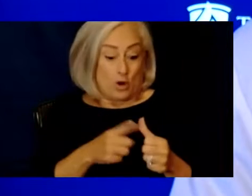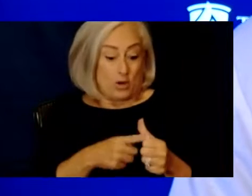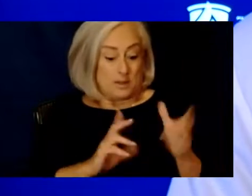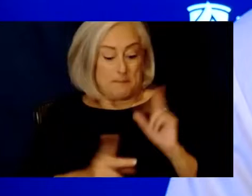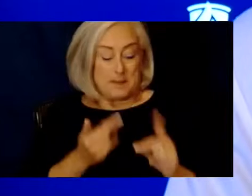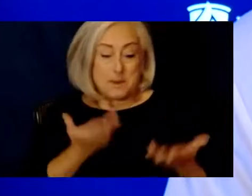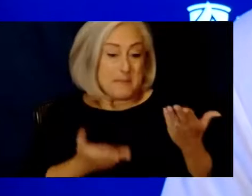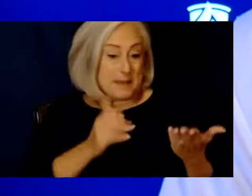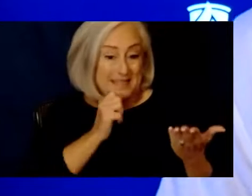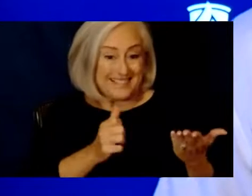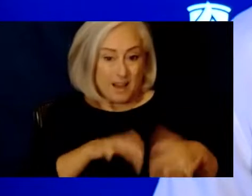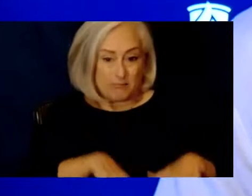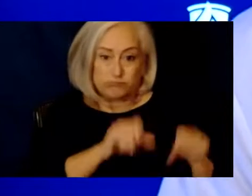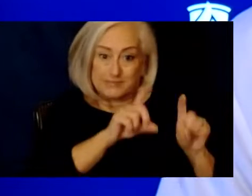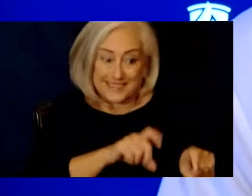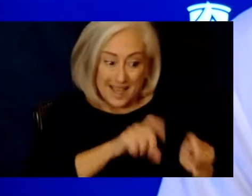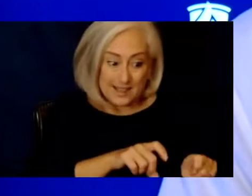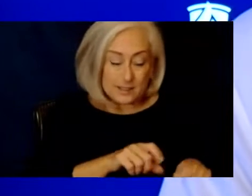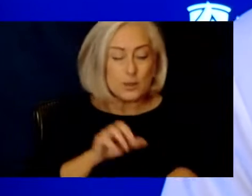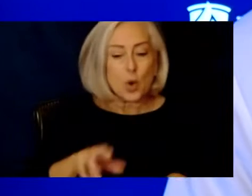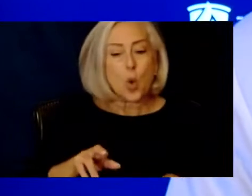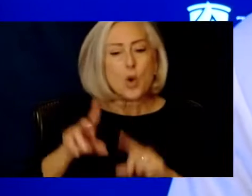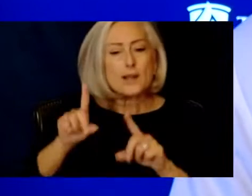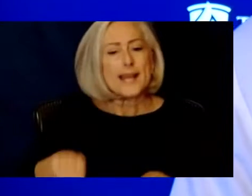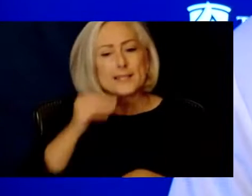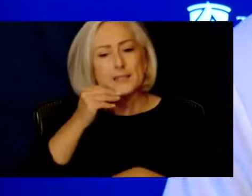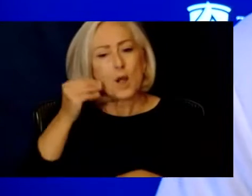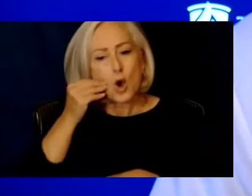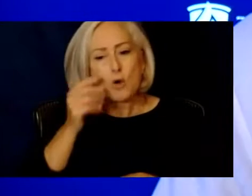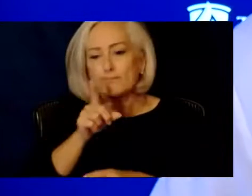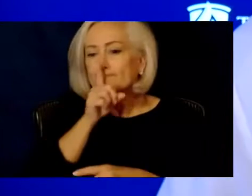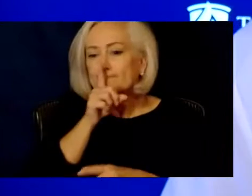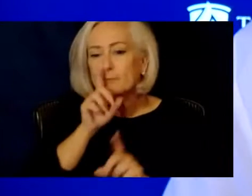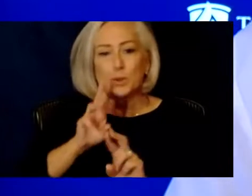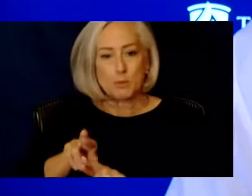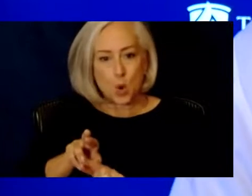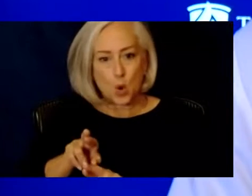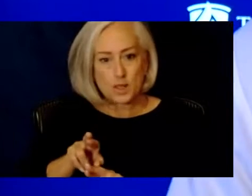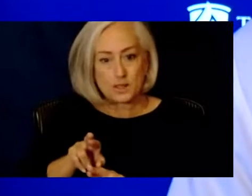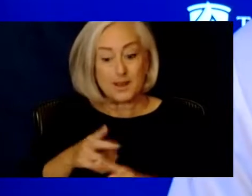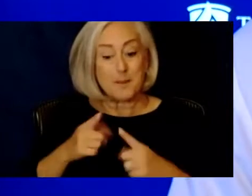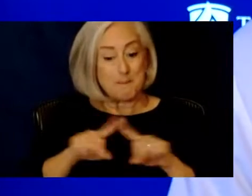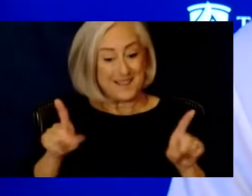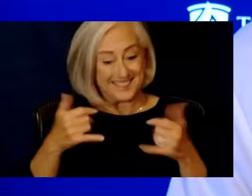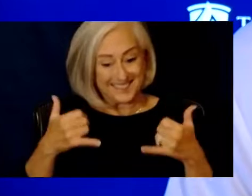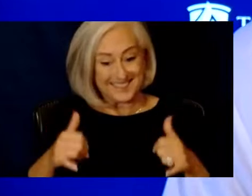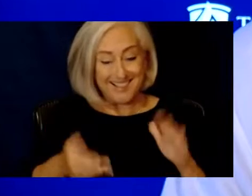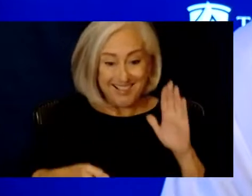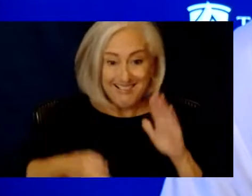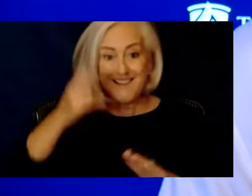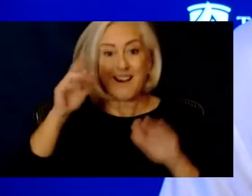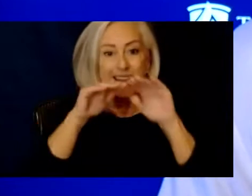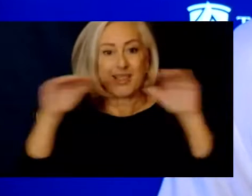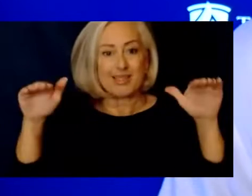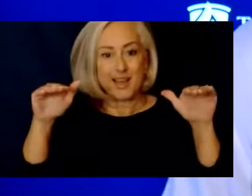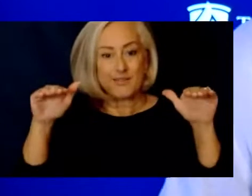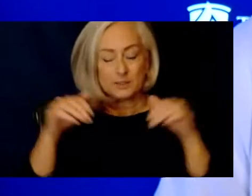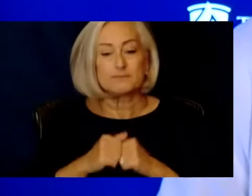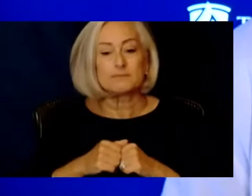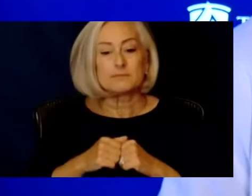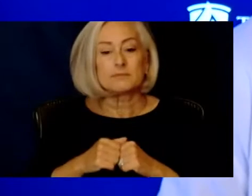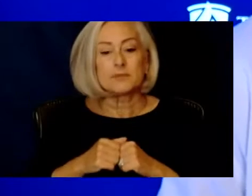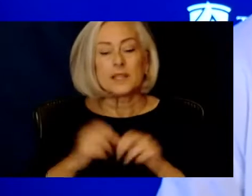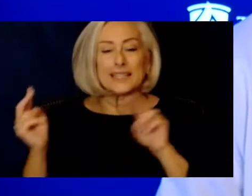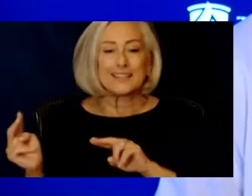reported. But it's been at a fairly high level. But what we have seen also, if you look over at the hospitalizations chart, that has continued to